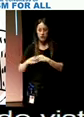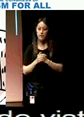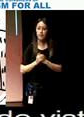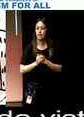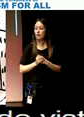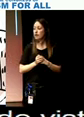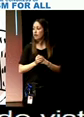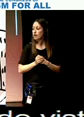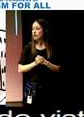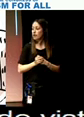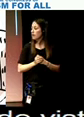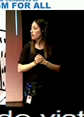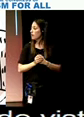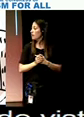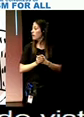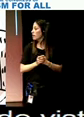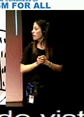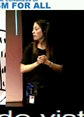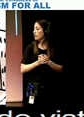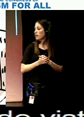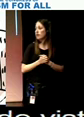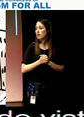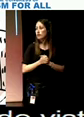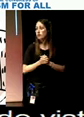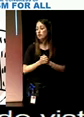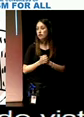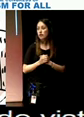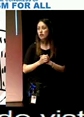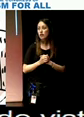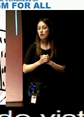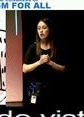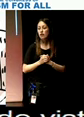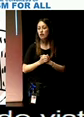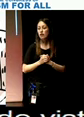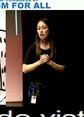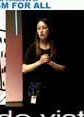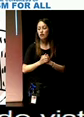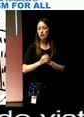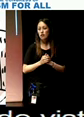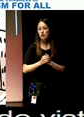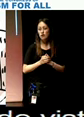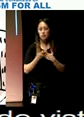So, going on by the Sea of Galilee, we have the Church of